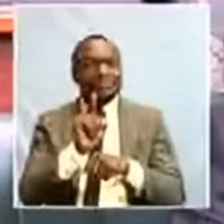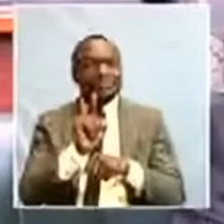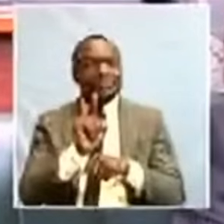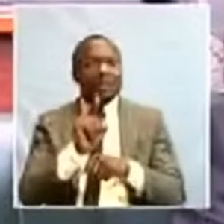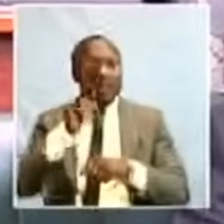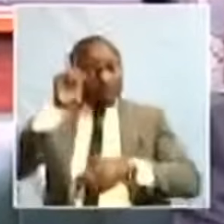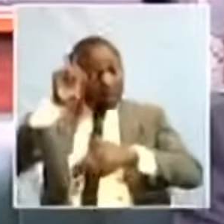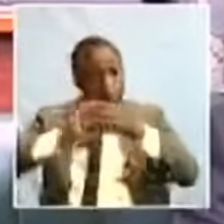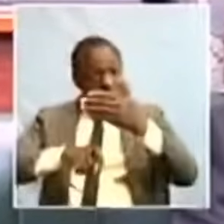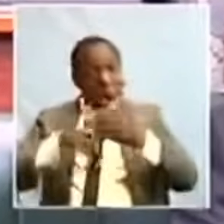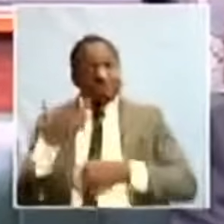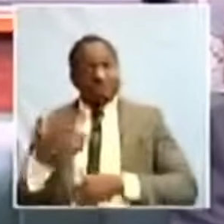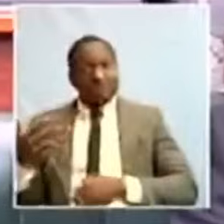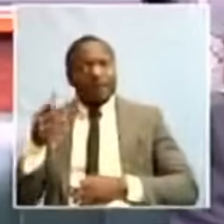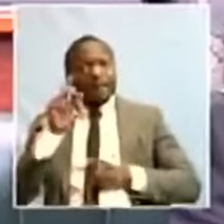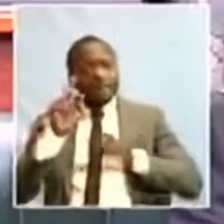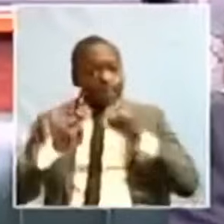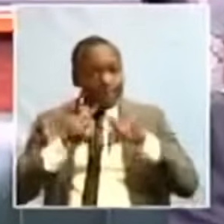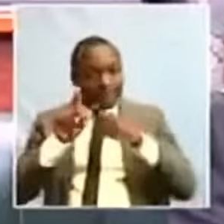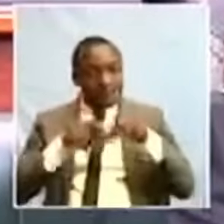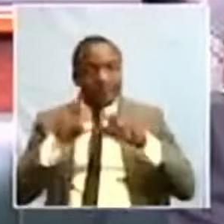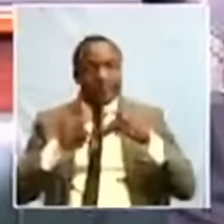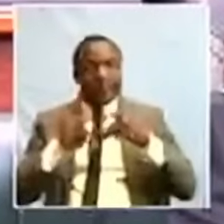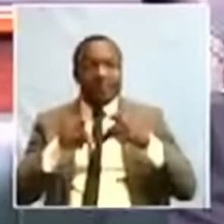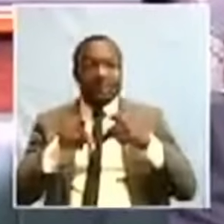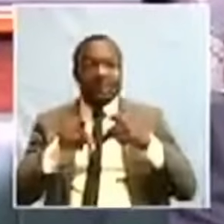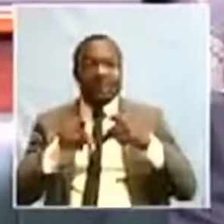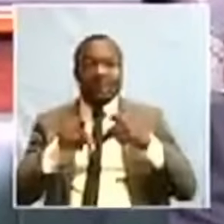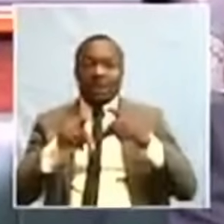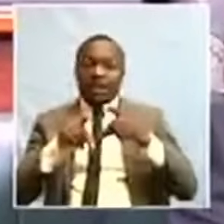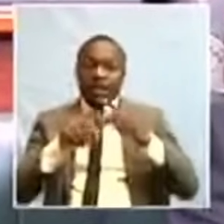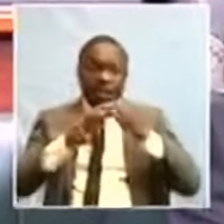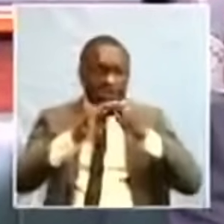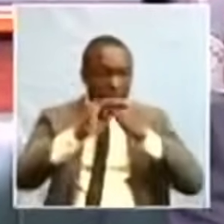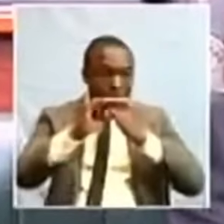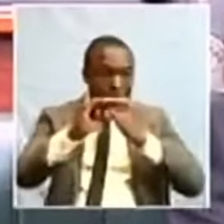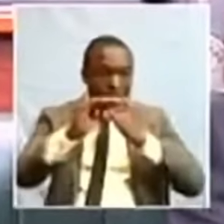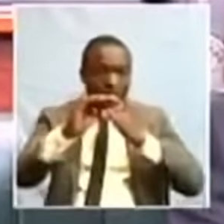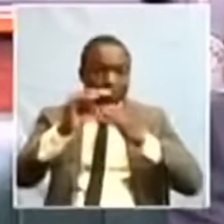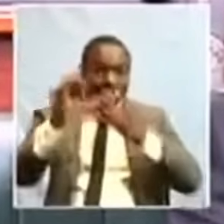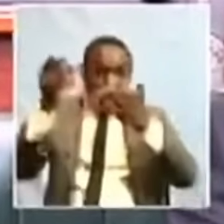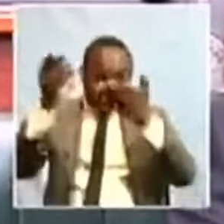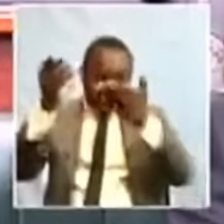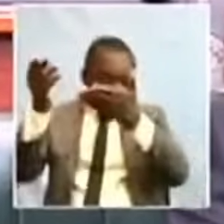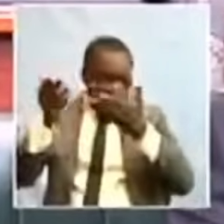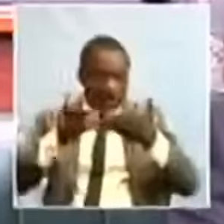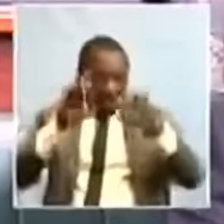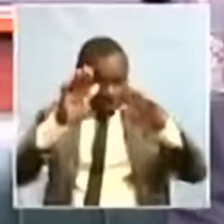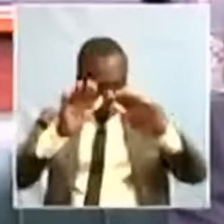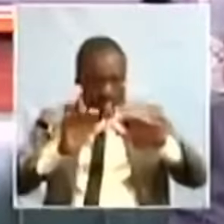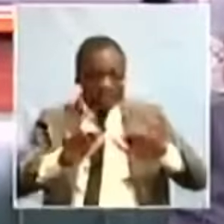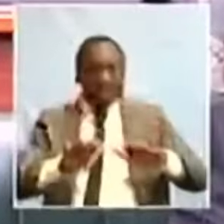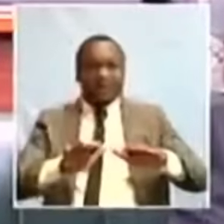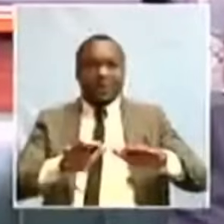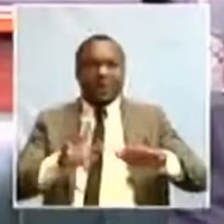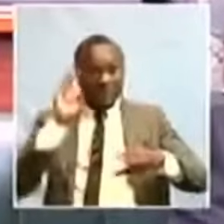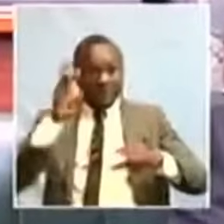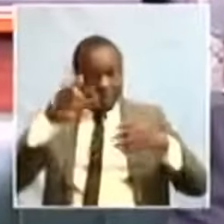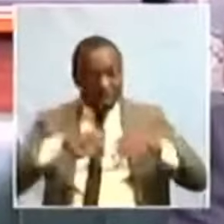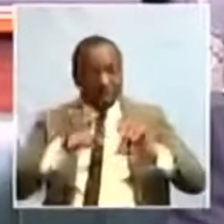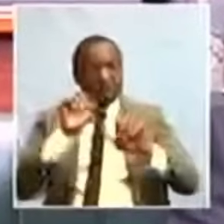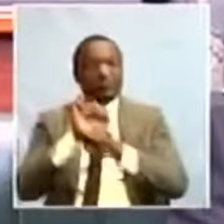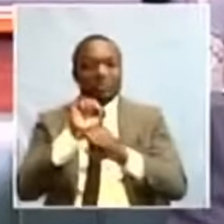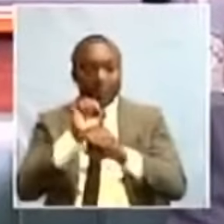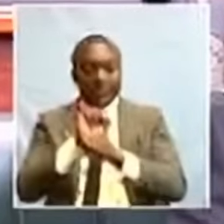the cost of living for our people is stabilized, brought down, affordable, and we will continue to create